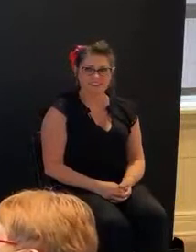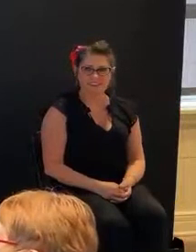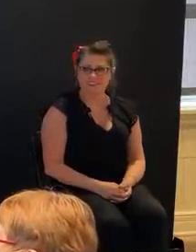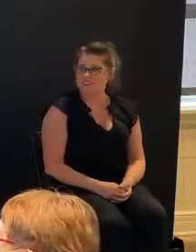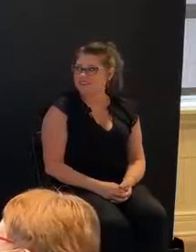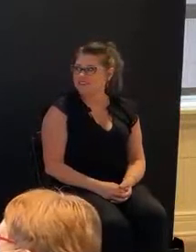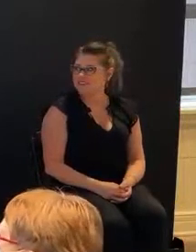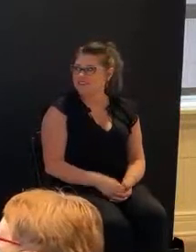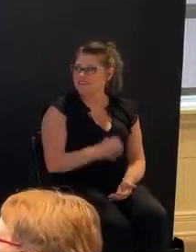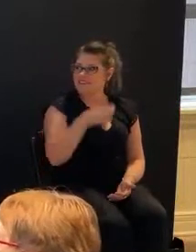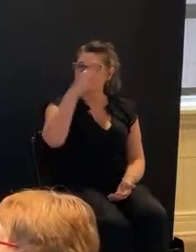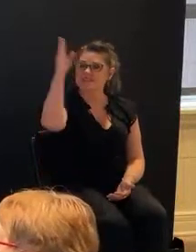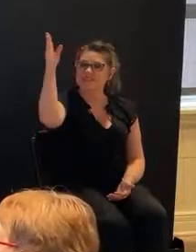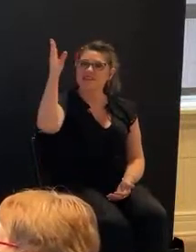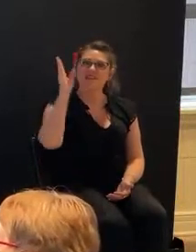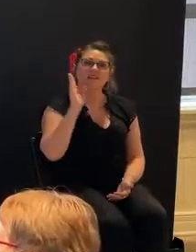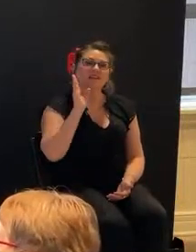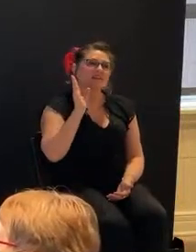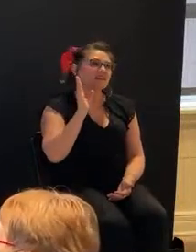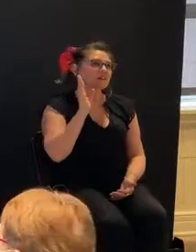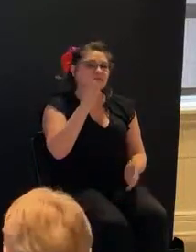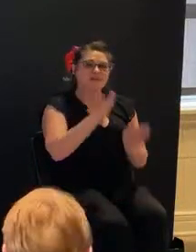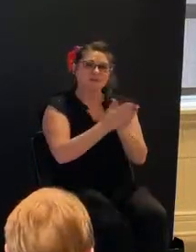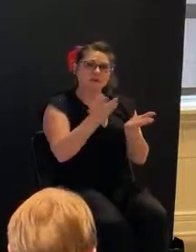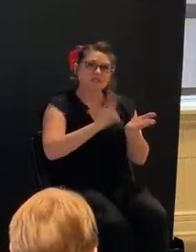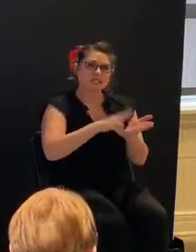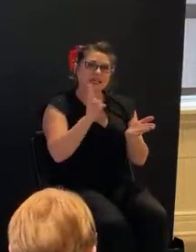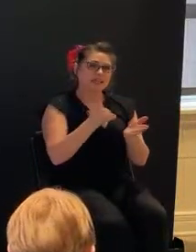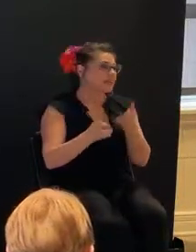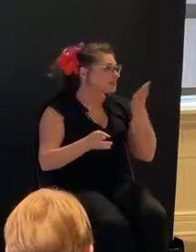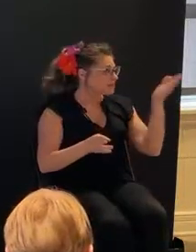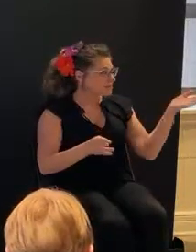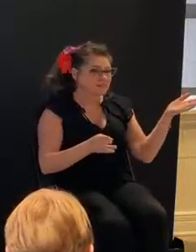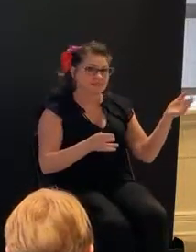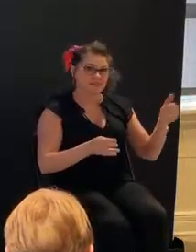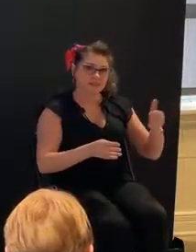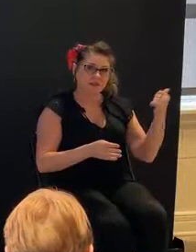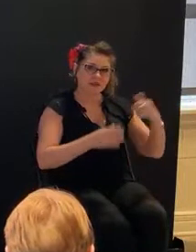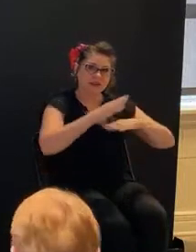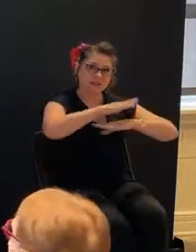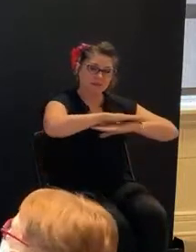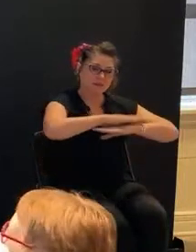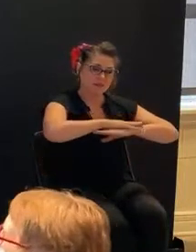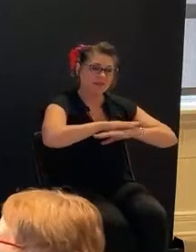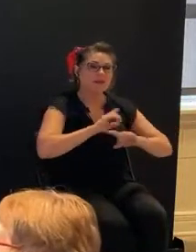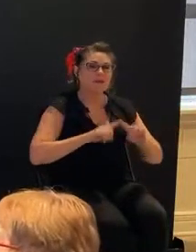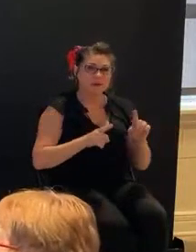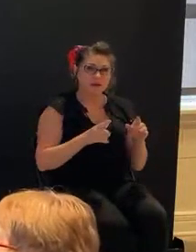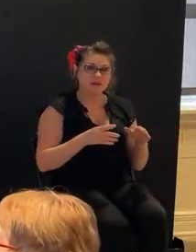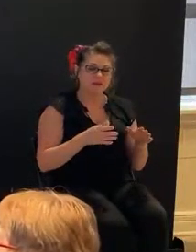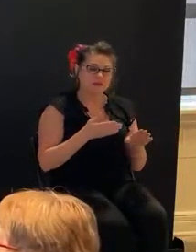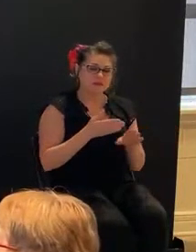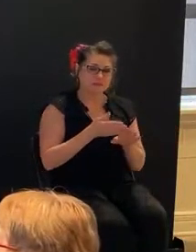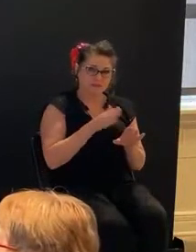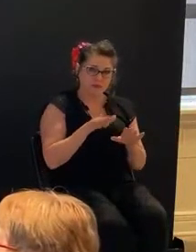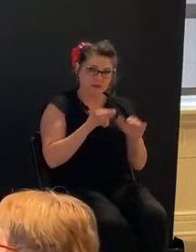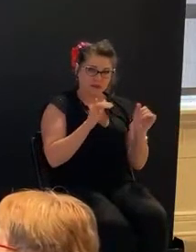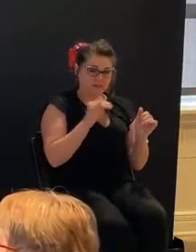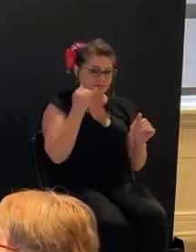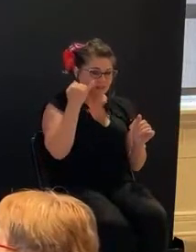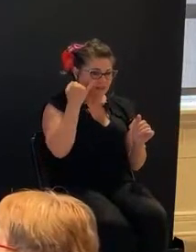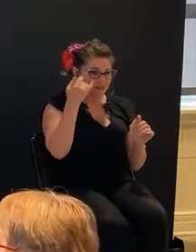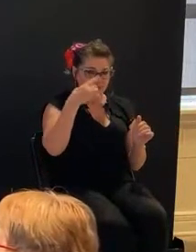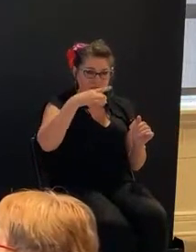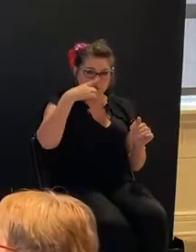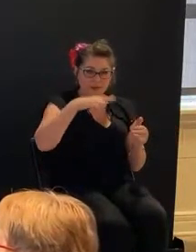We're going to do a little signing of After the Blast over here in the back table. But before you go, if you would like to help us